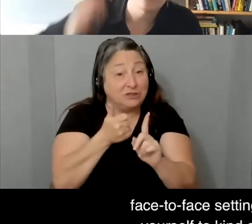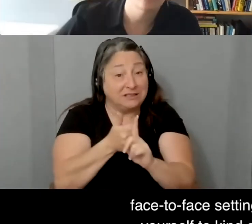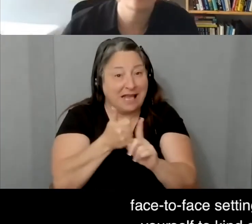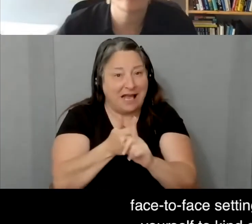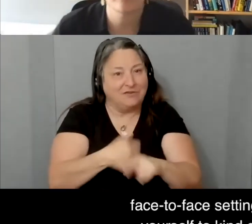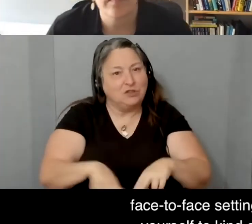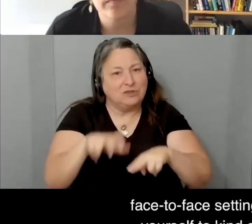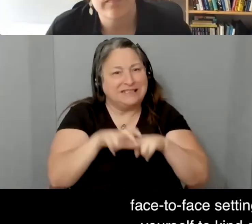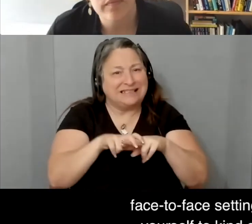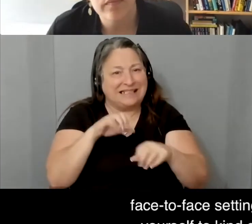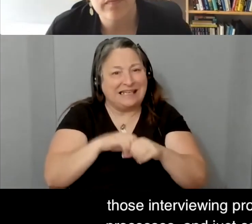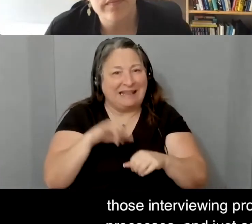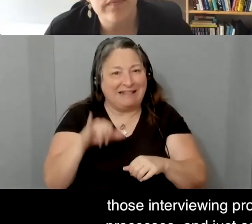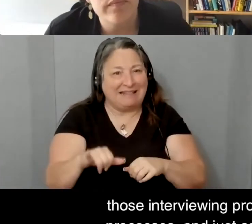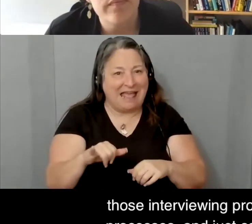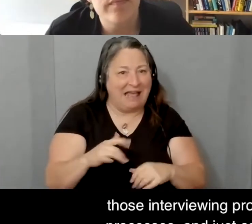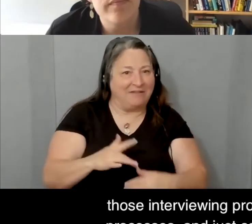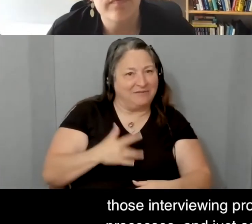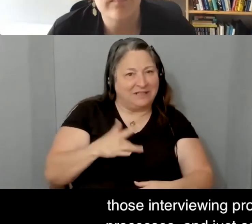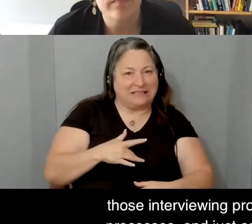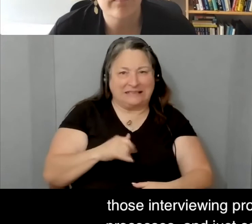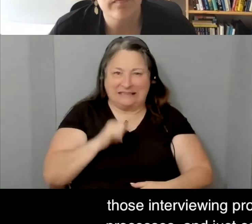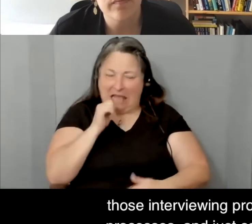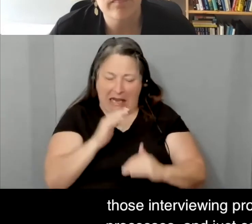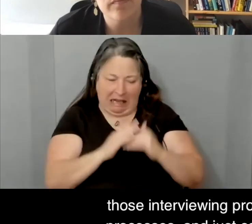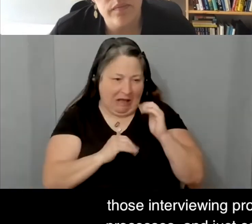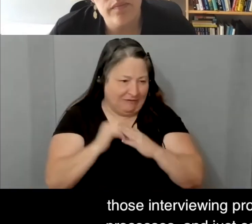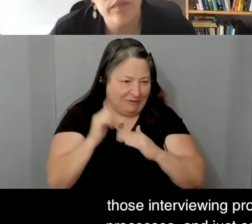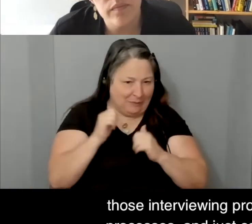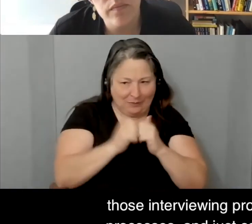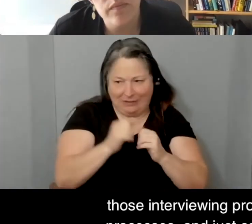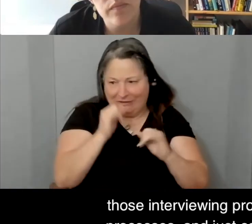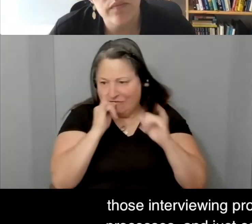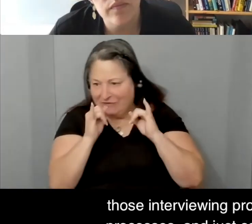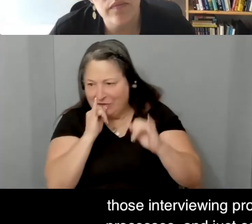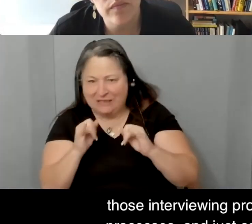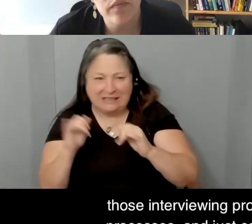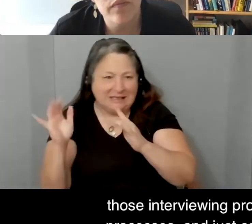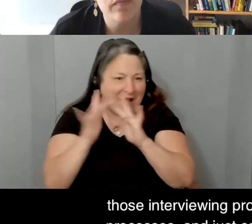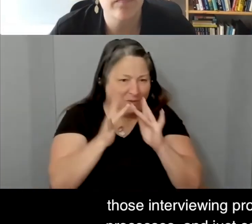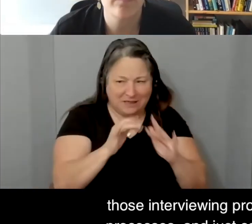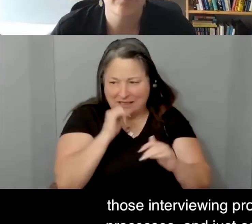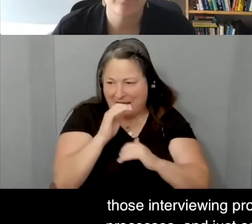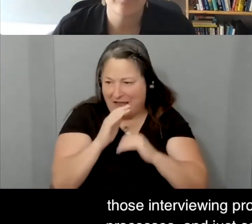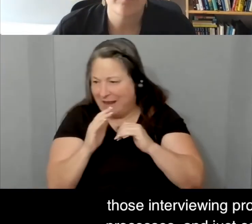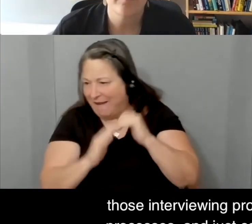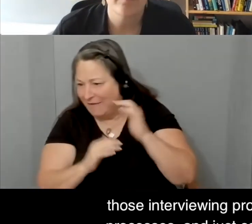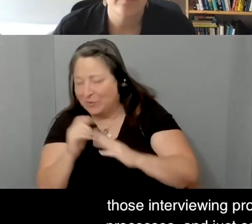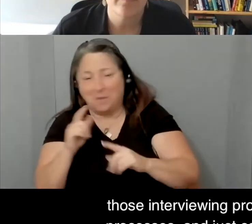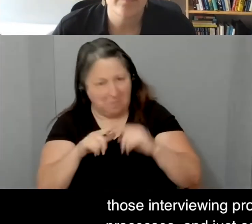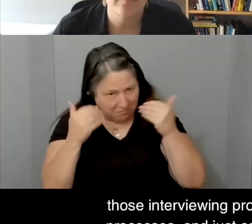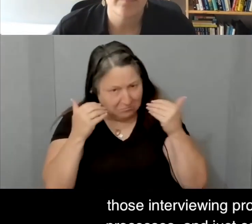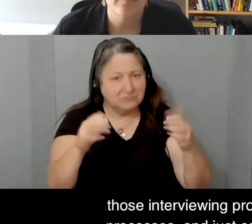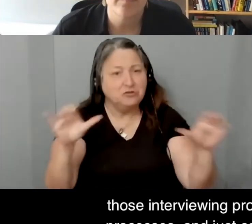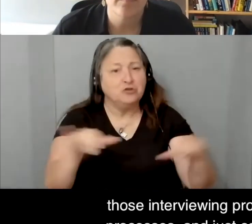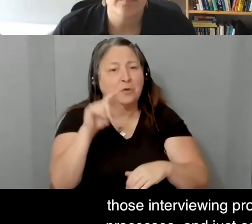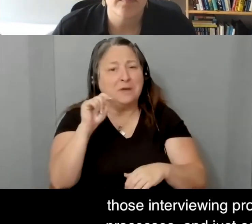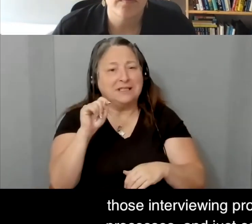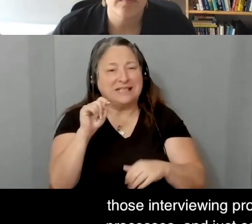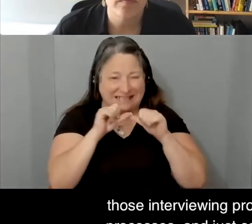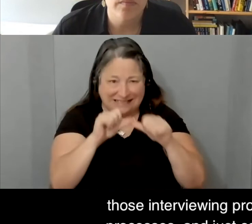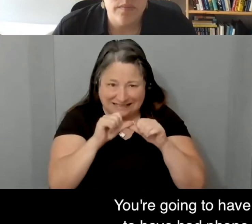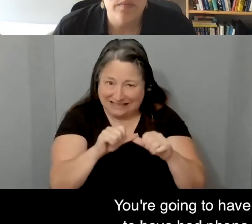sit in that discomfort of those interviewing processes and those networking processes, and just continuing to come